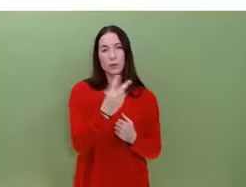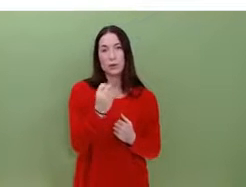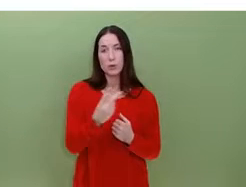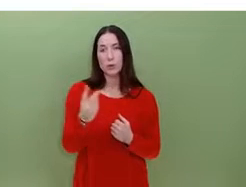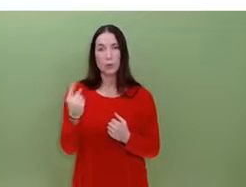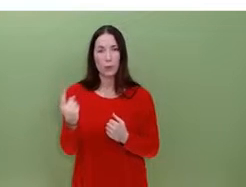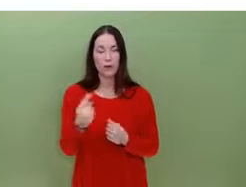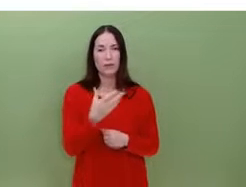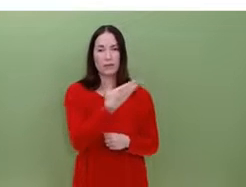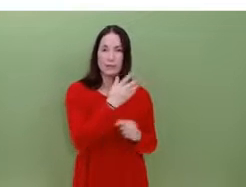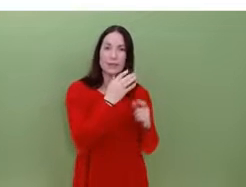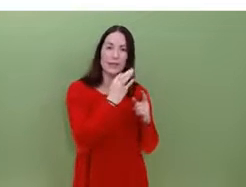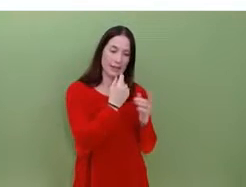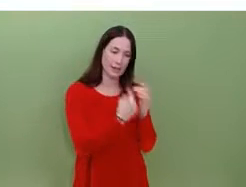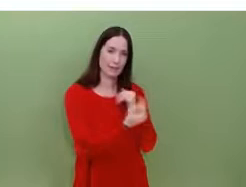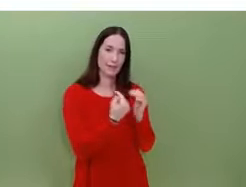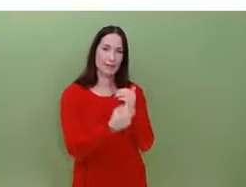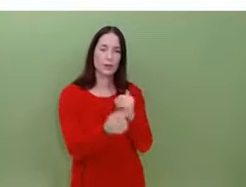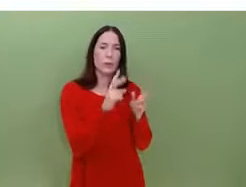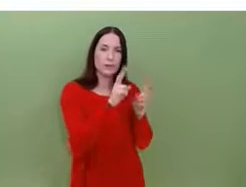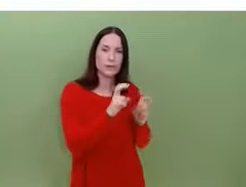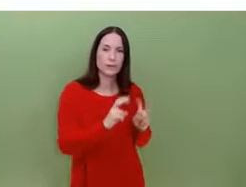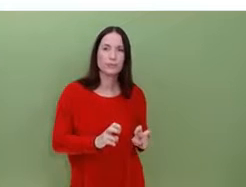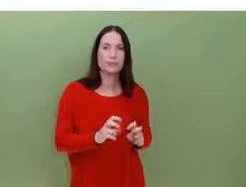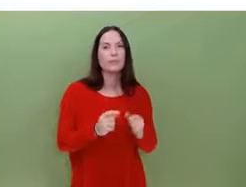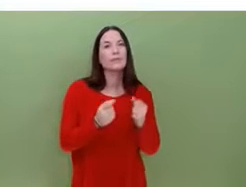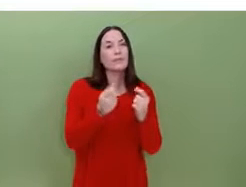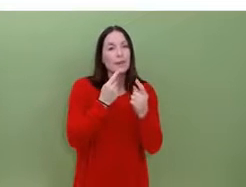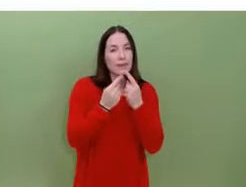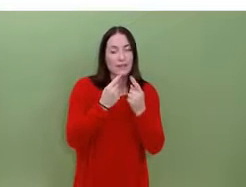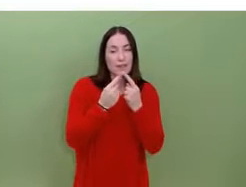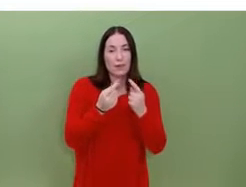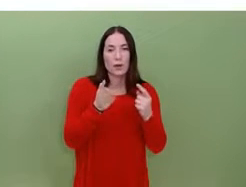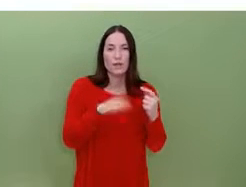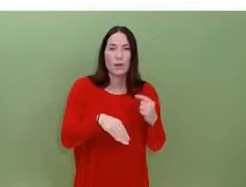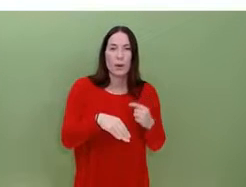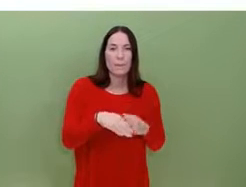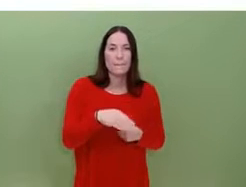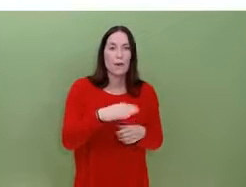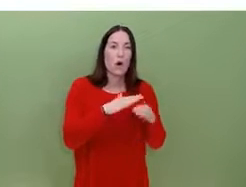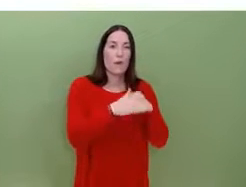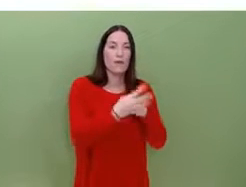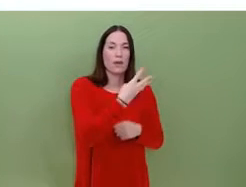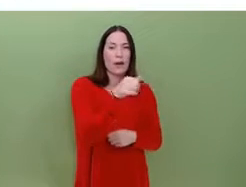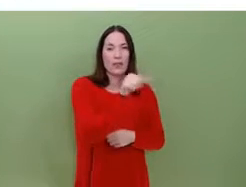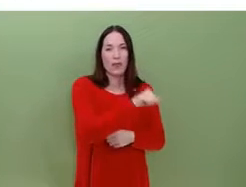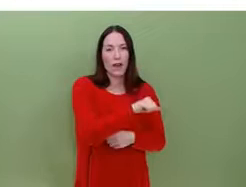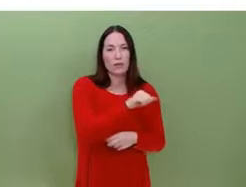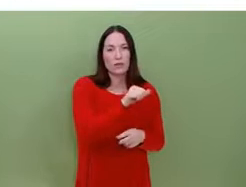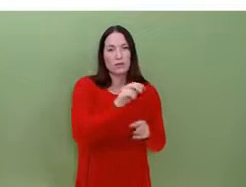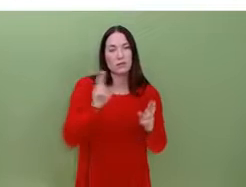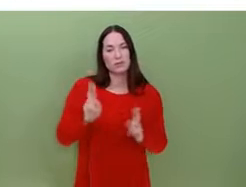collection has gone down to from over 9,000 to something like